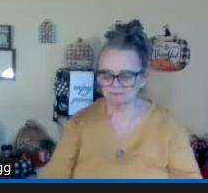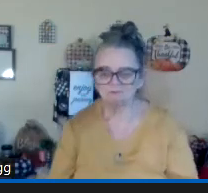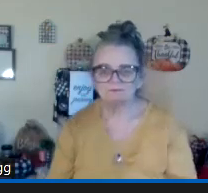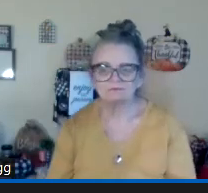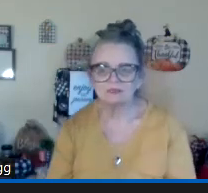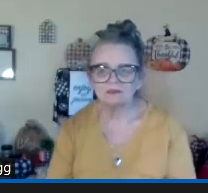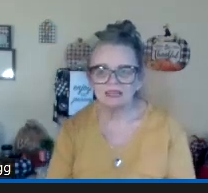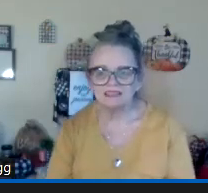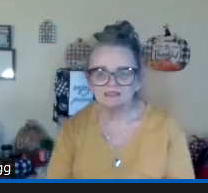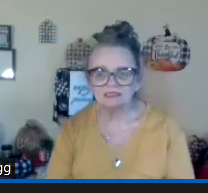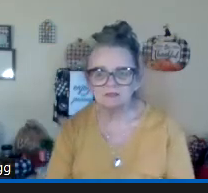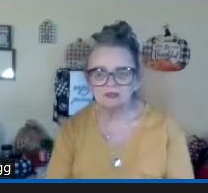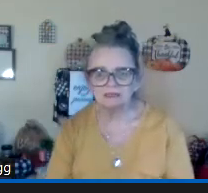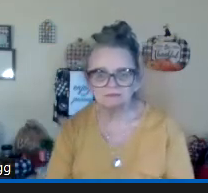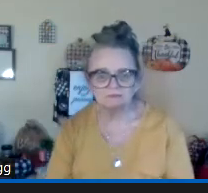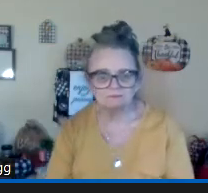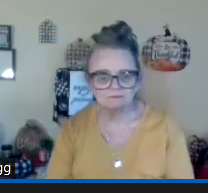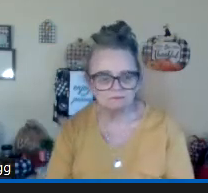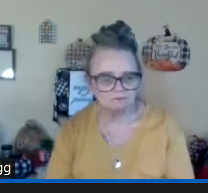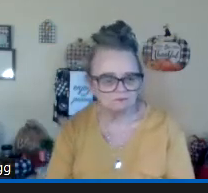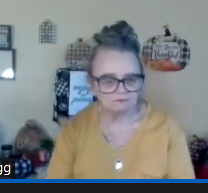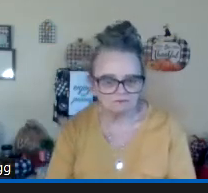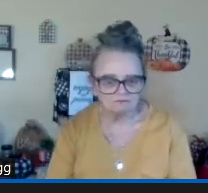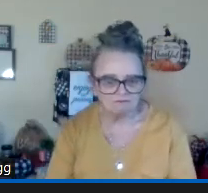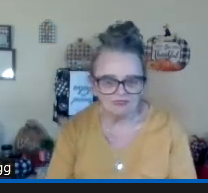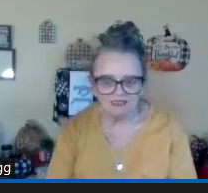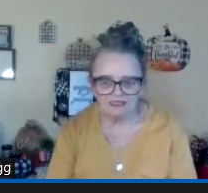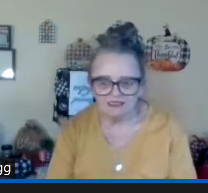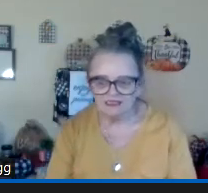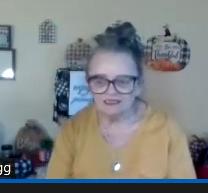31. Okay, so let's begin.